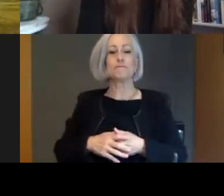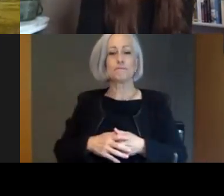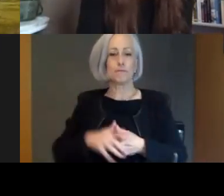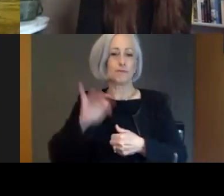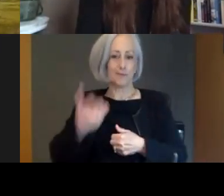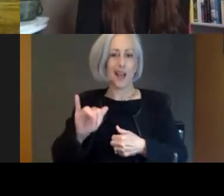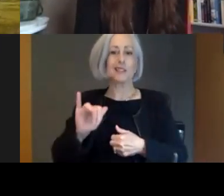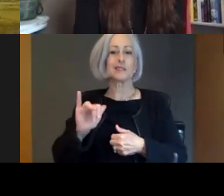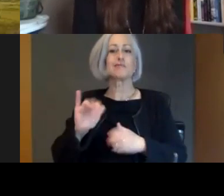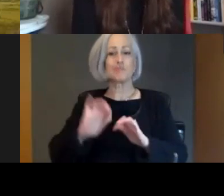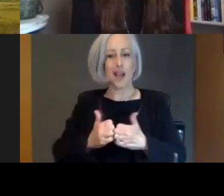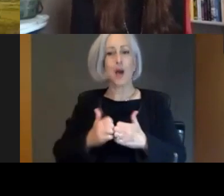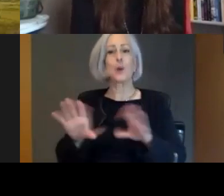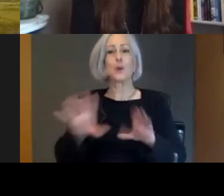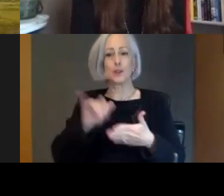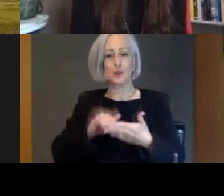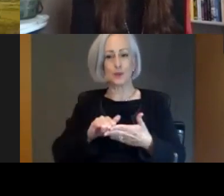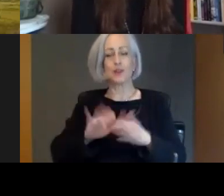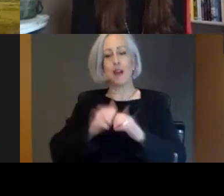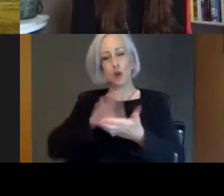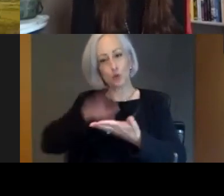what we do, and how we can learn